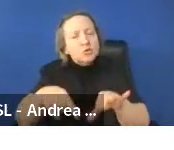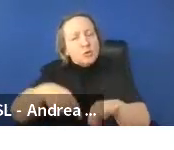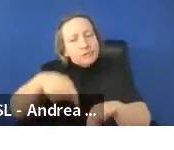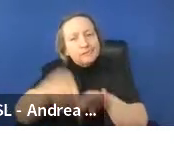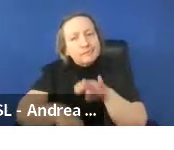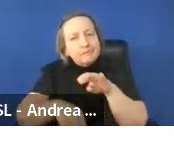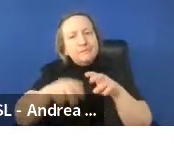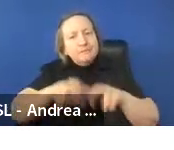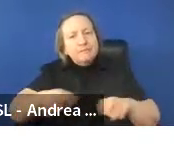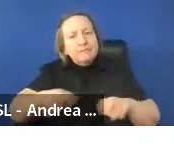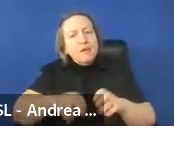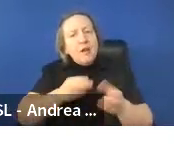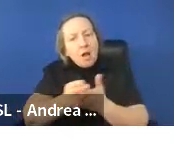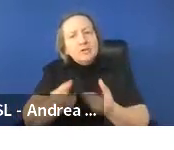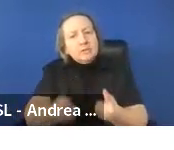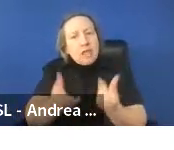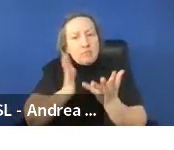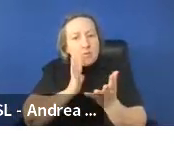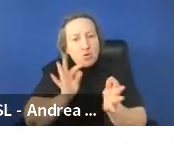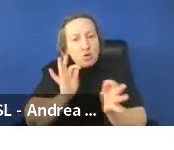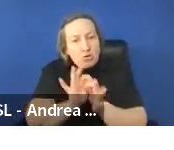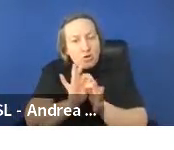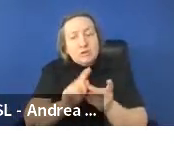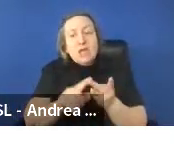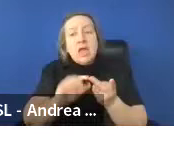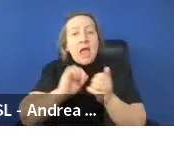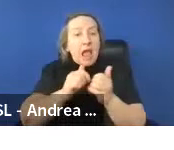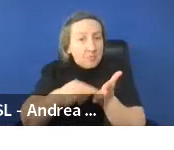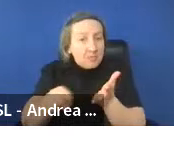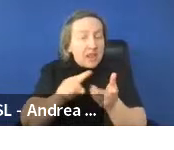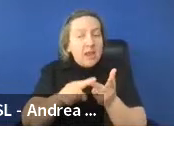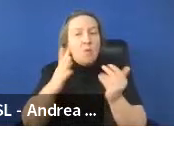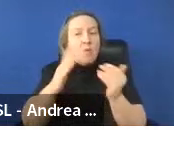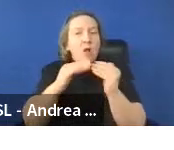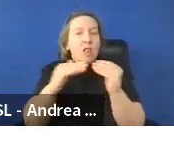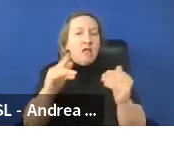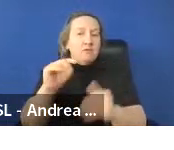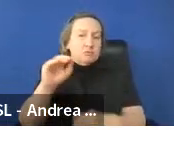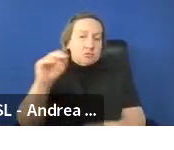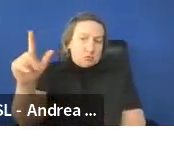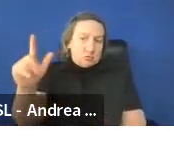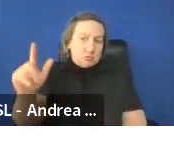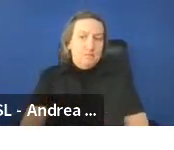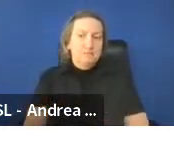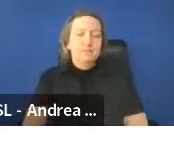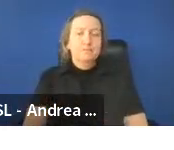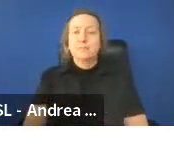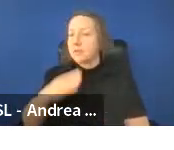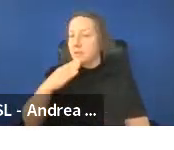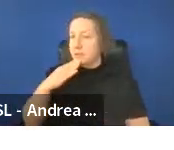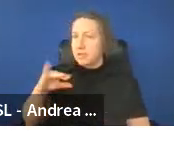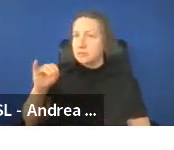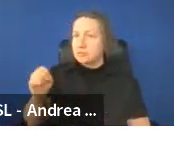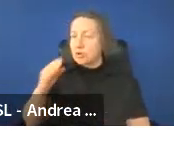much this project will cost, how it will be paid for, and what the level of tolls will be. Thank you, Joe.